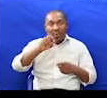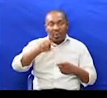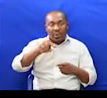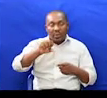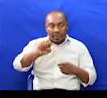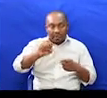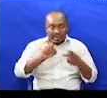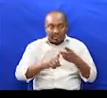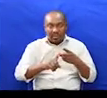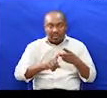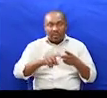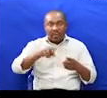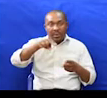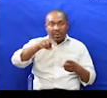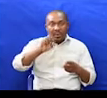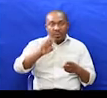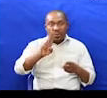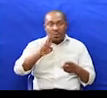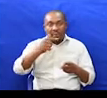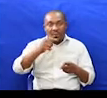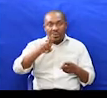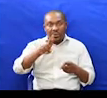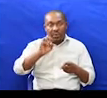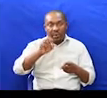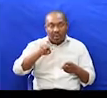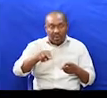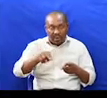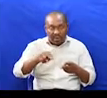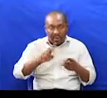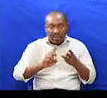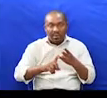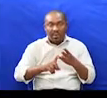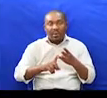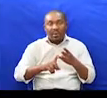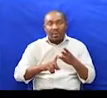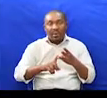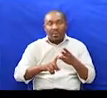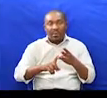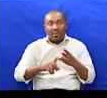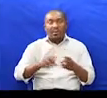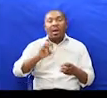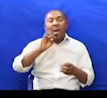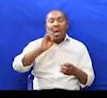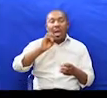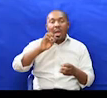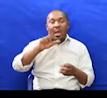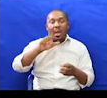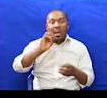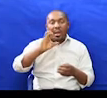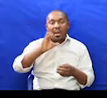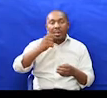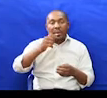and what? Neutron. Very good. And electron.